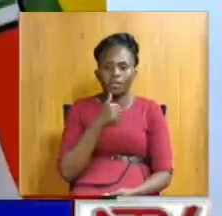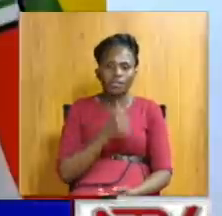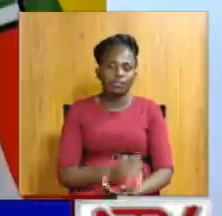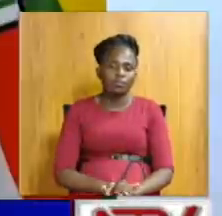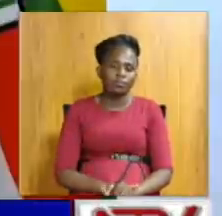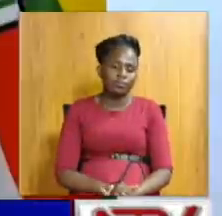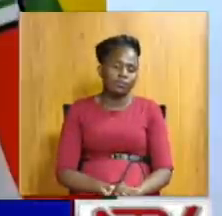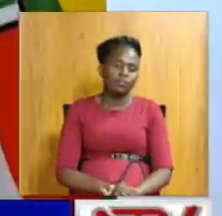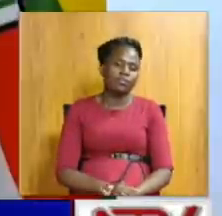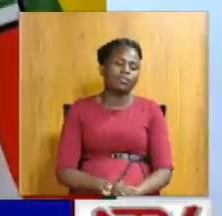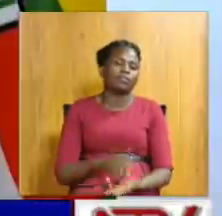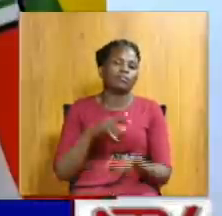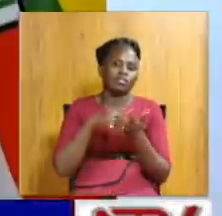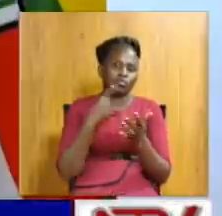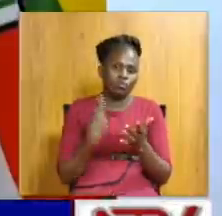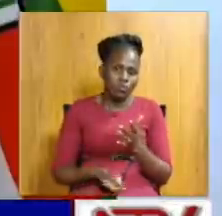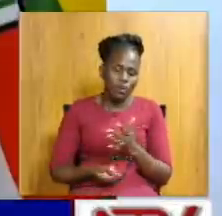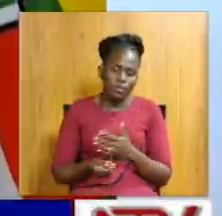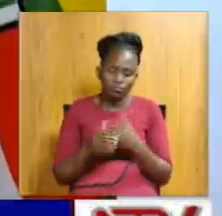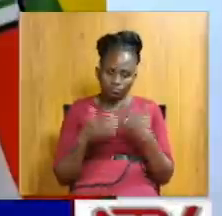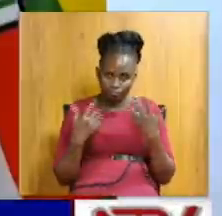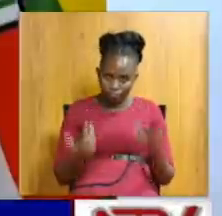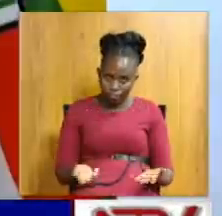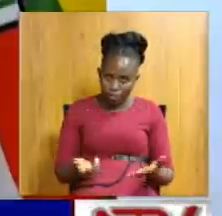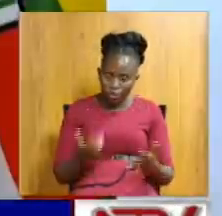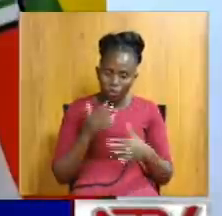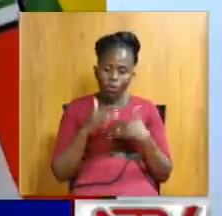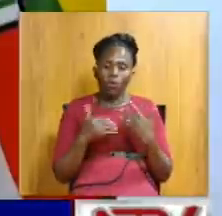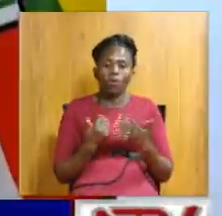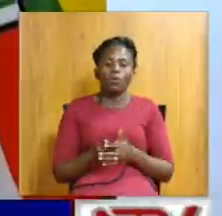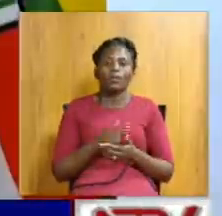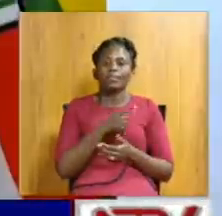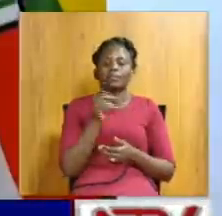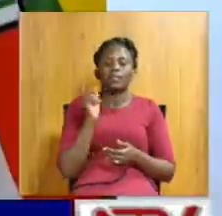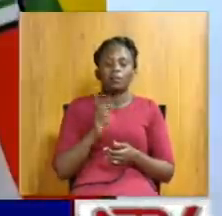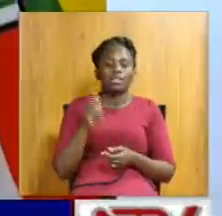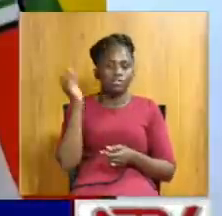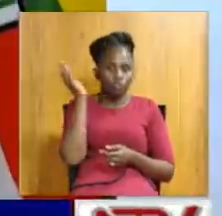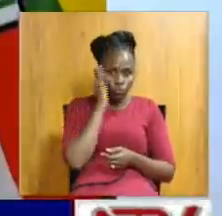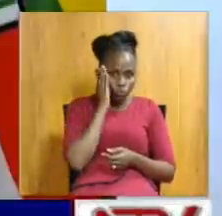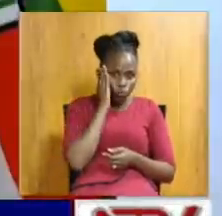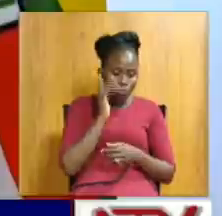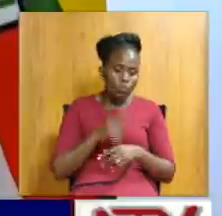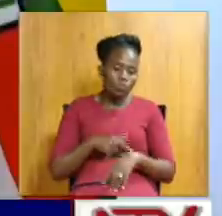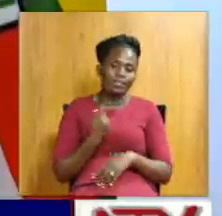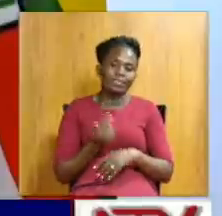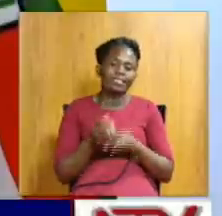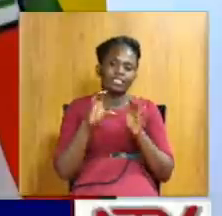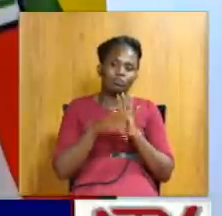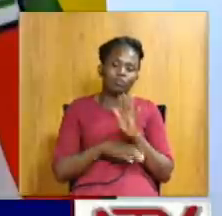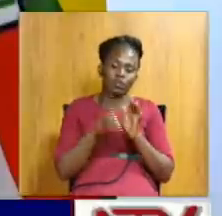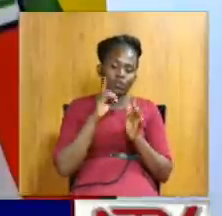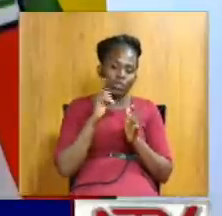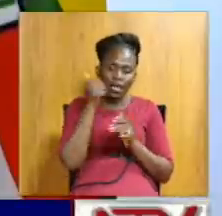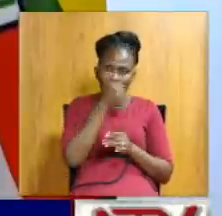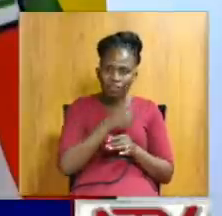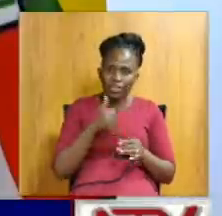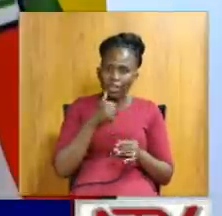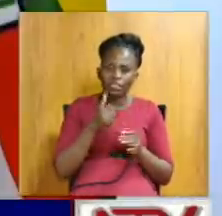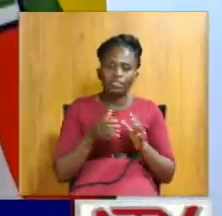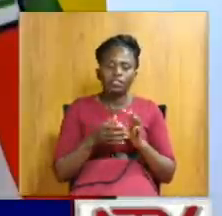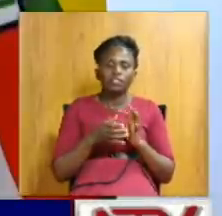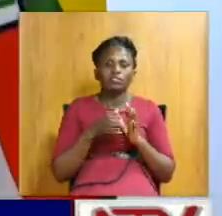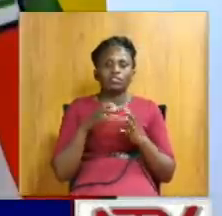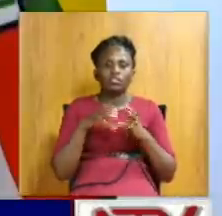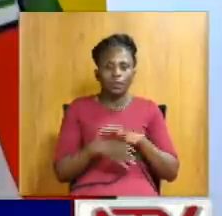Therefore, all and sundry should know that once the chapters of the African resistance coordinate, there